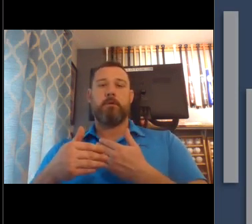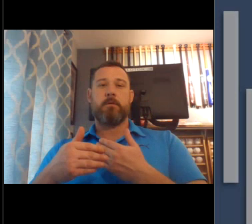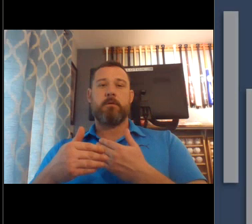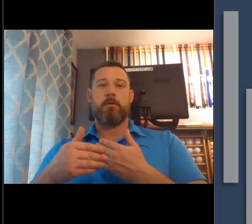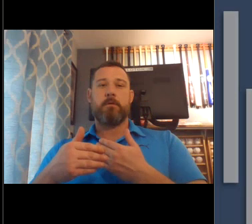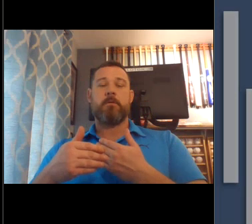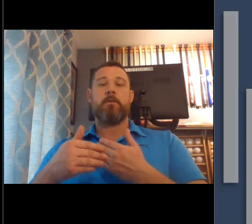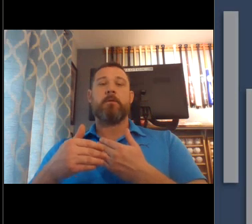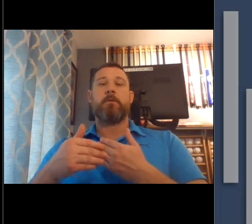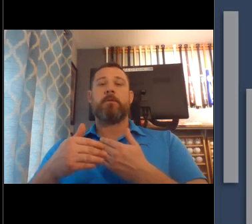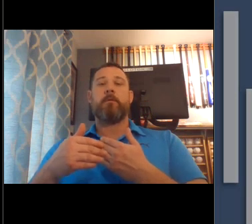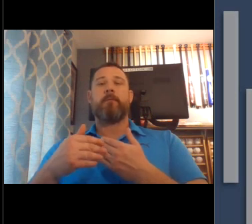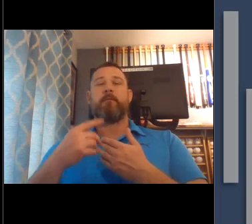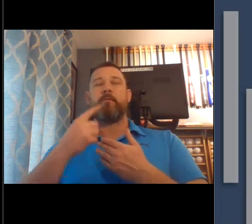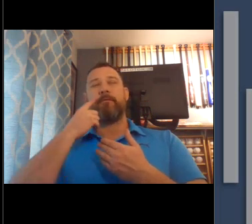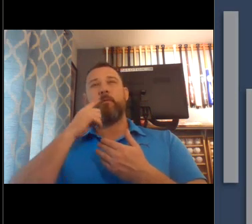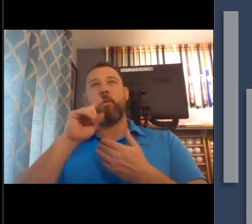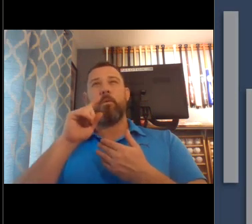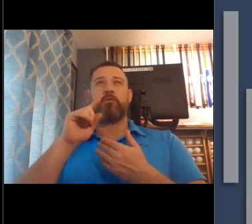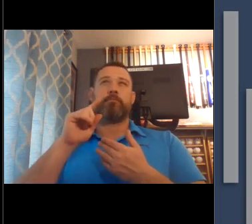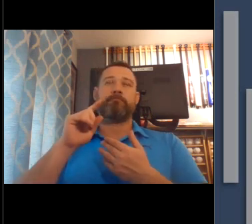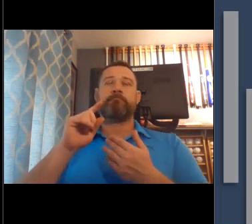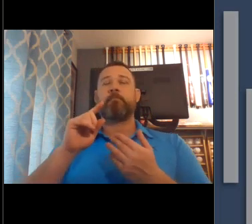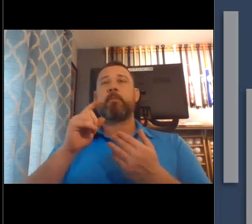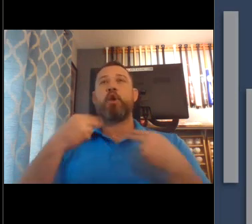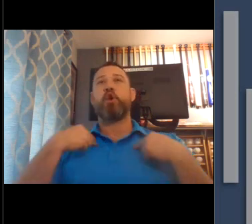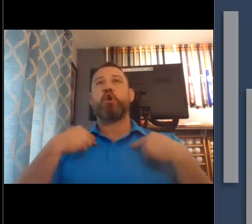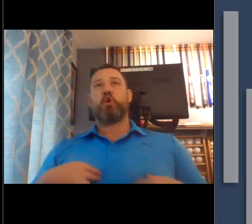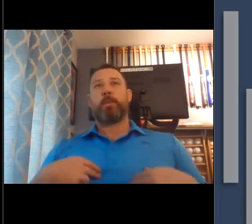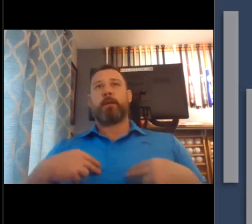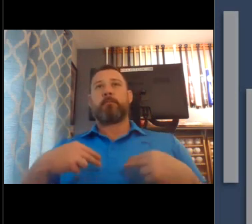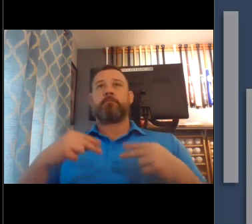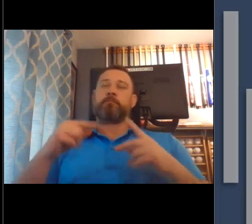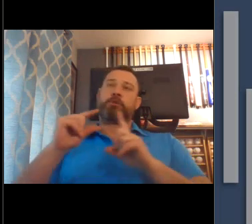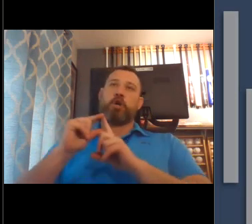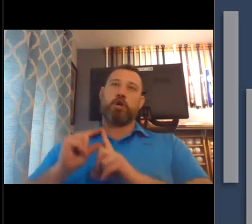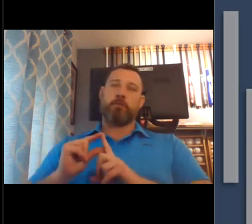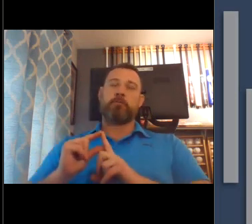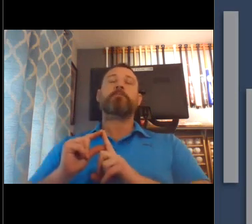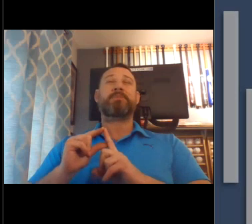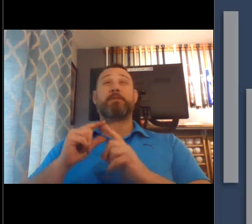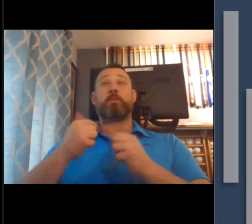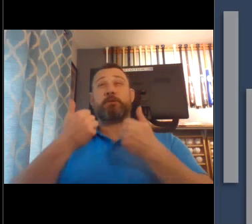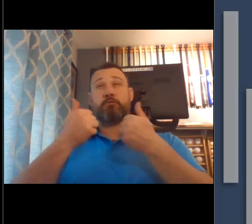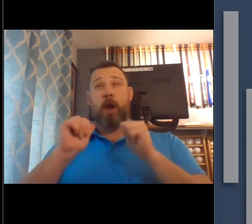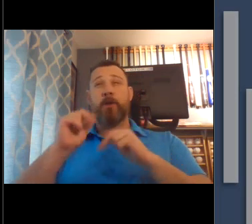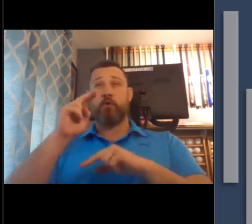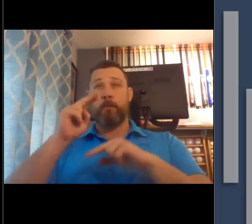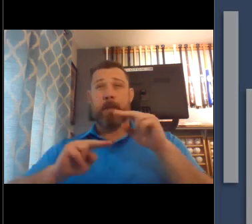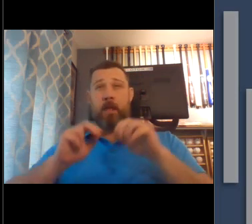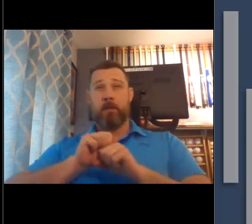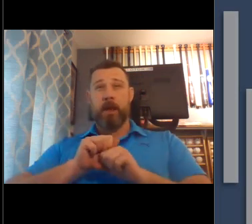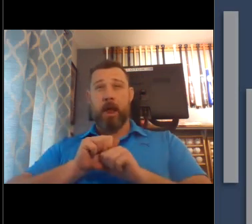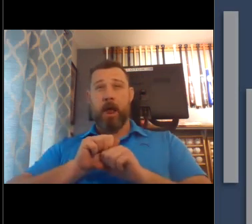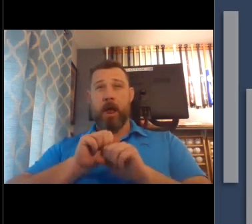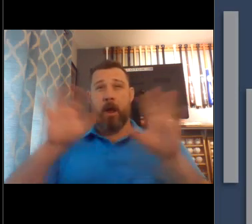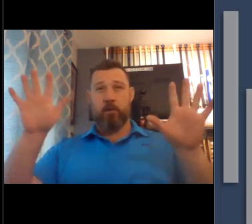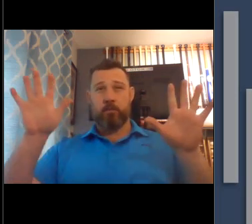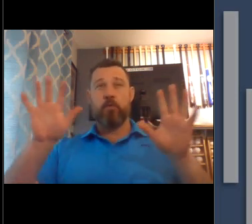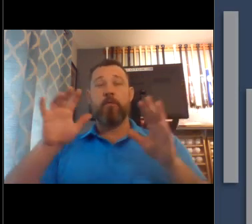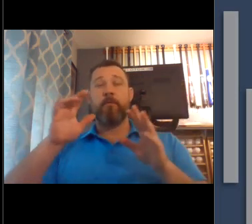Putting it in human terms, as we try to build out to both, for our